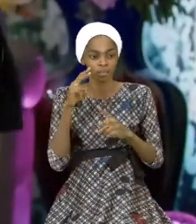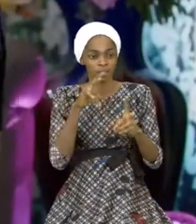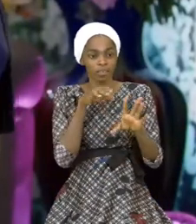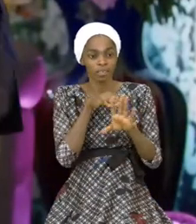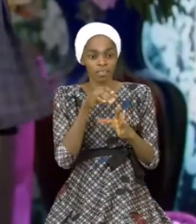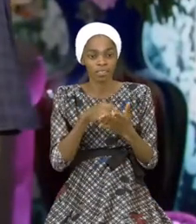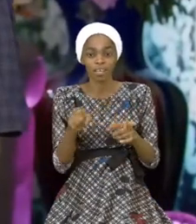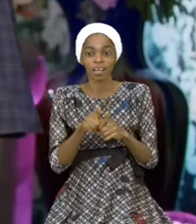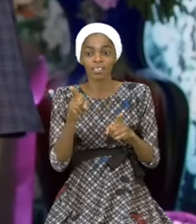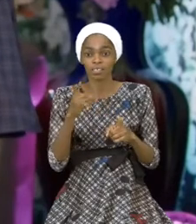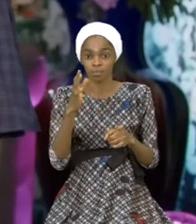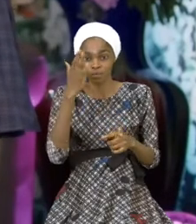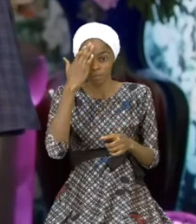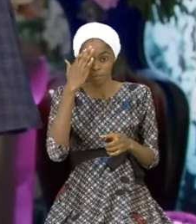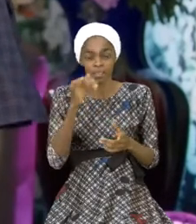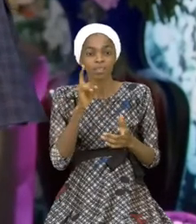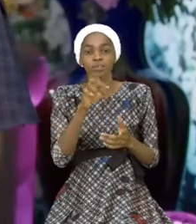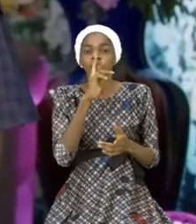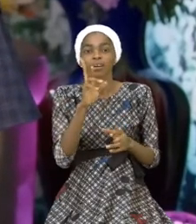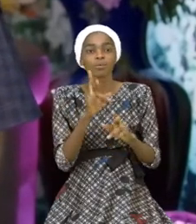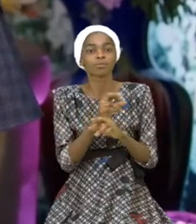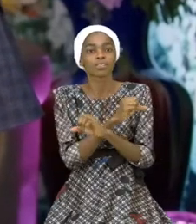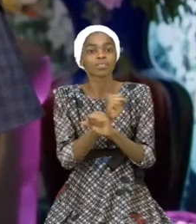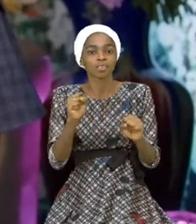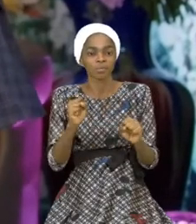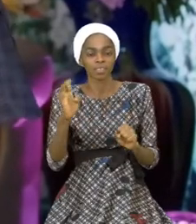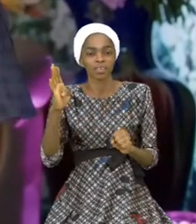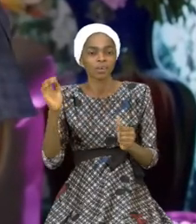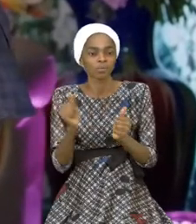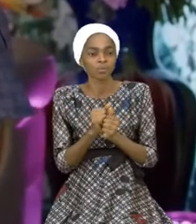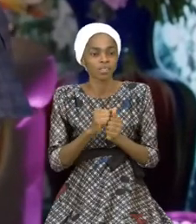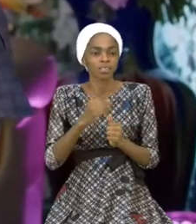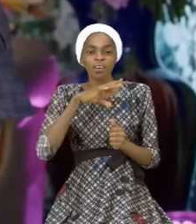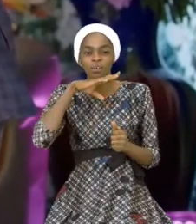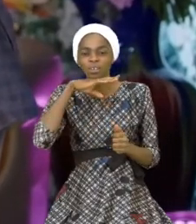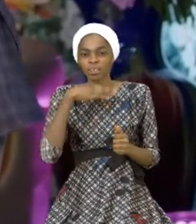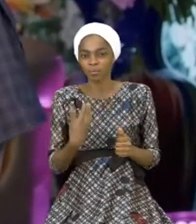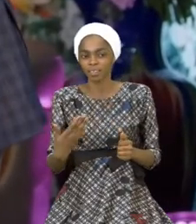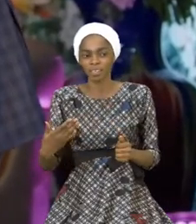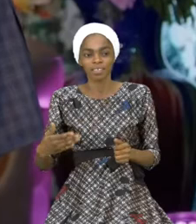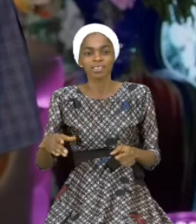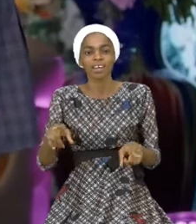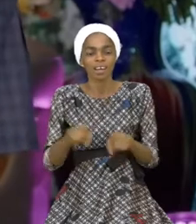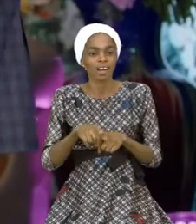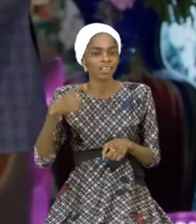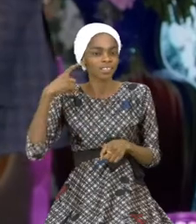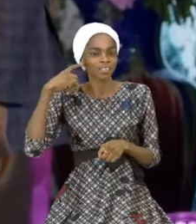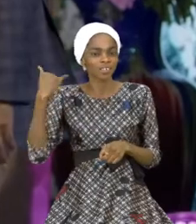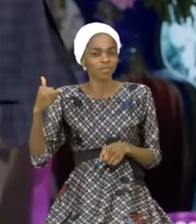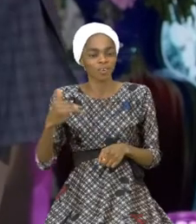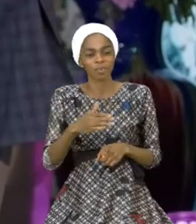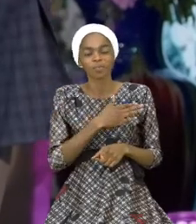that ye were not redeemed with corruptible things as silver and gold